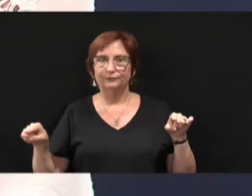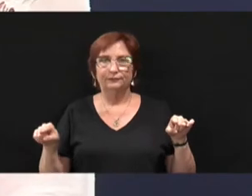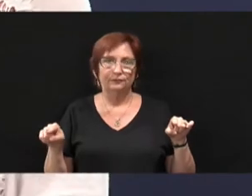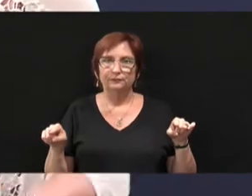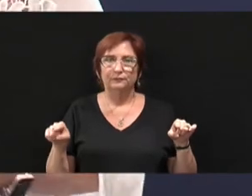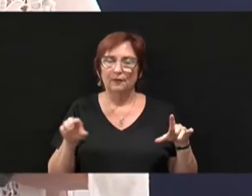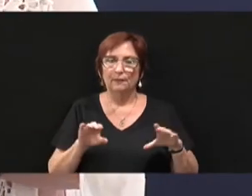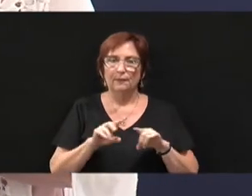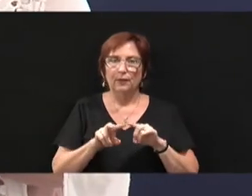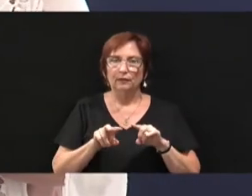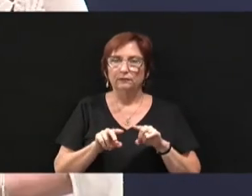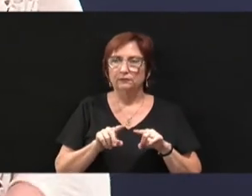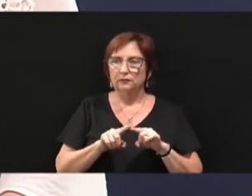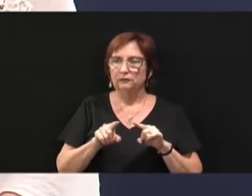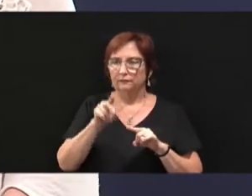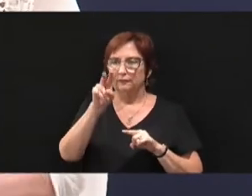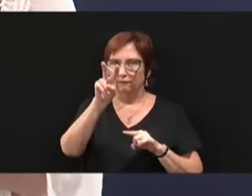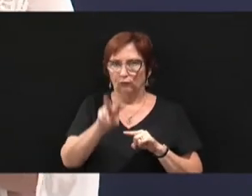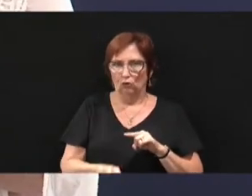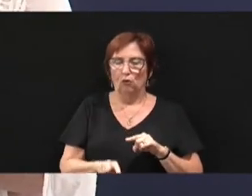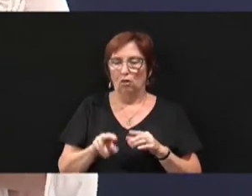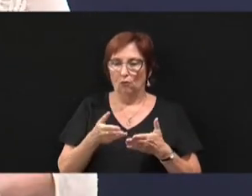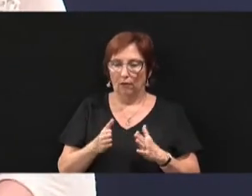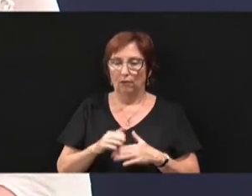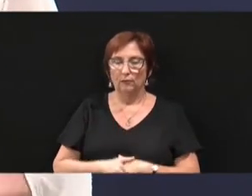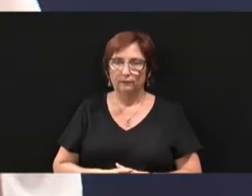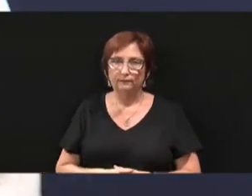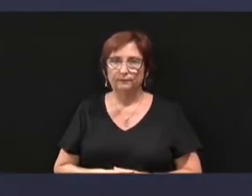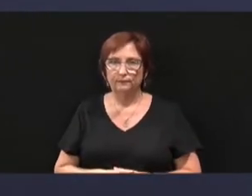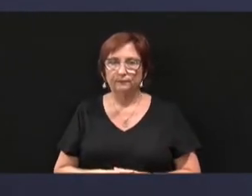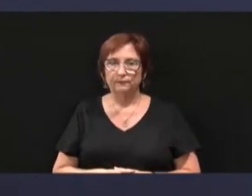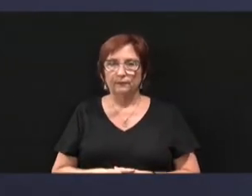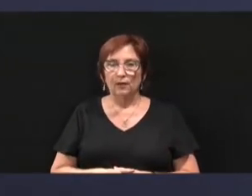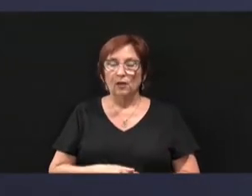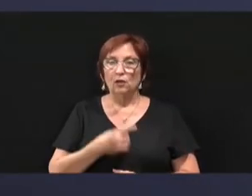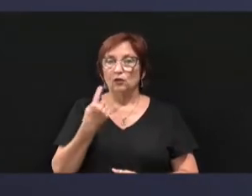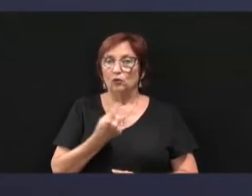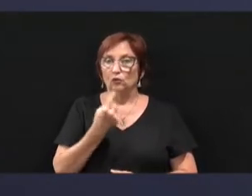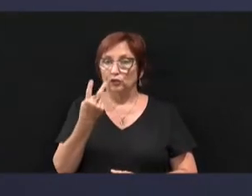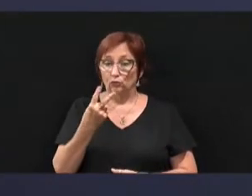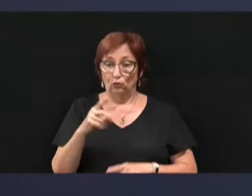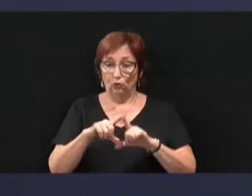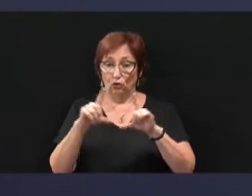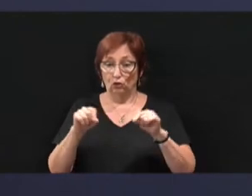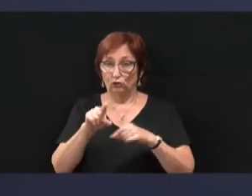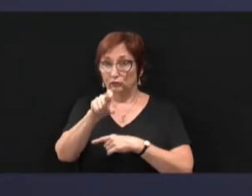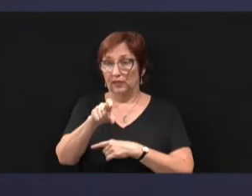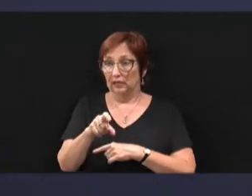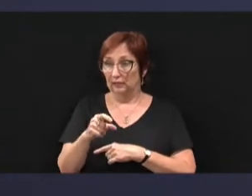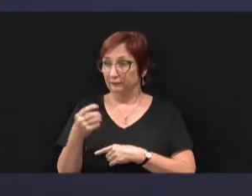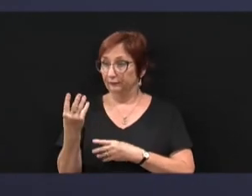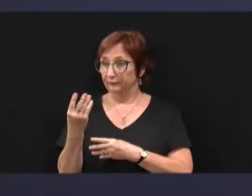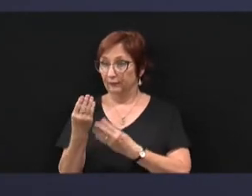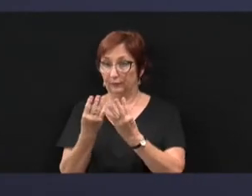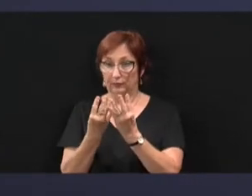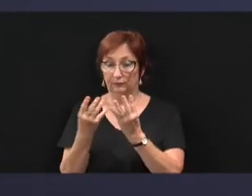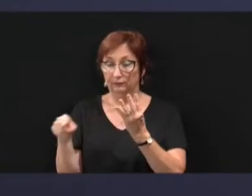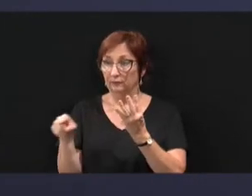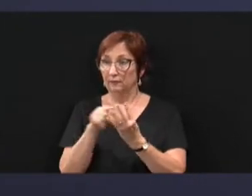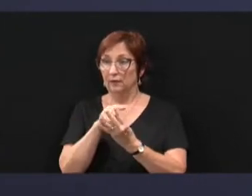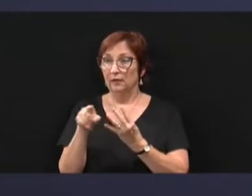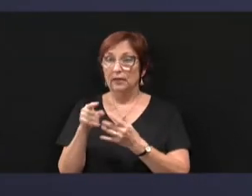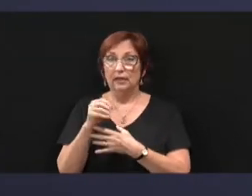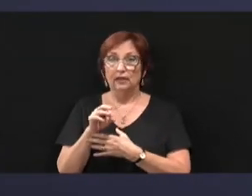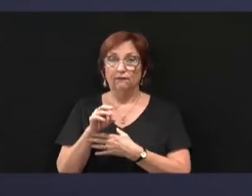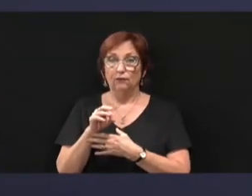now, again, these are the only two you need, but if you would prefer to